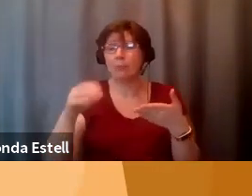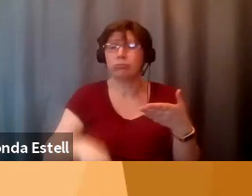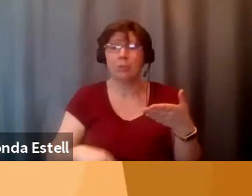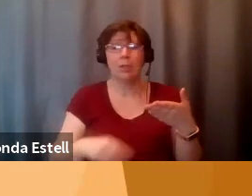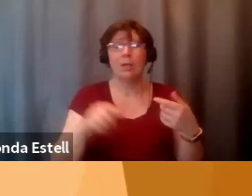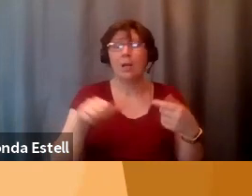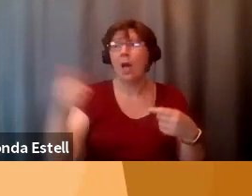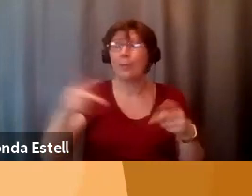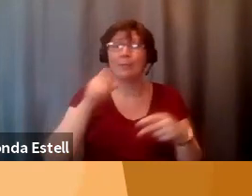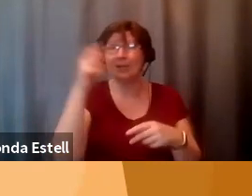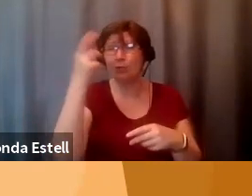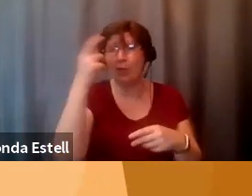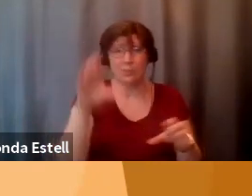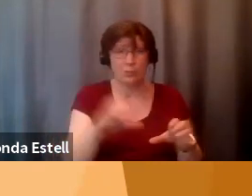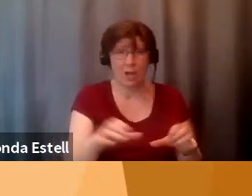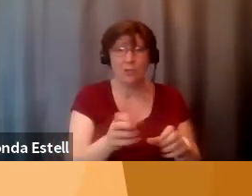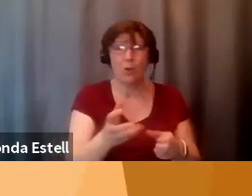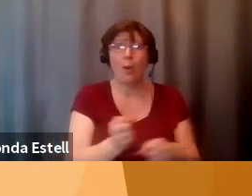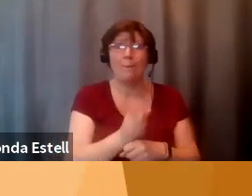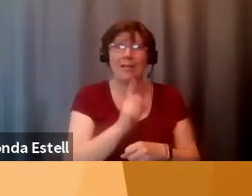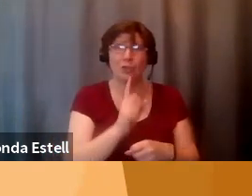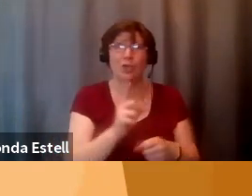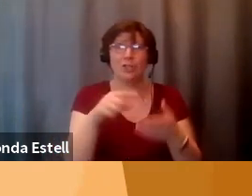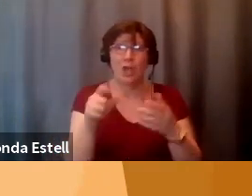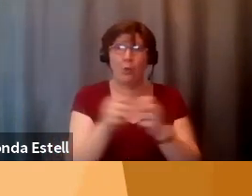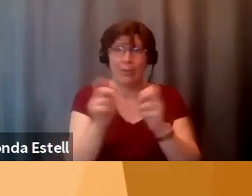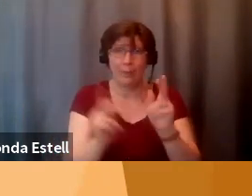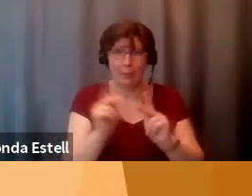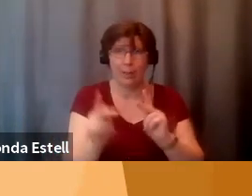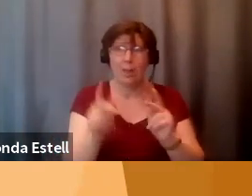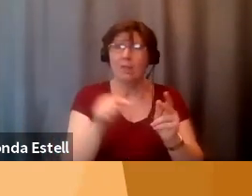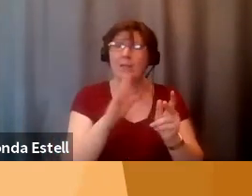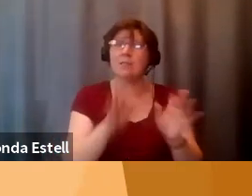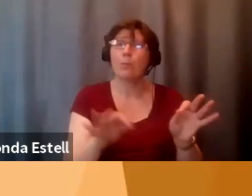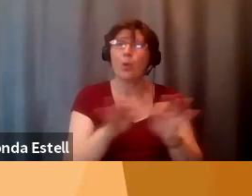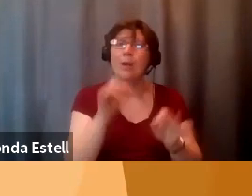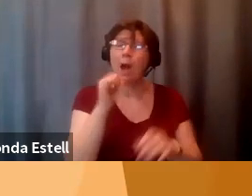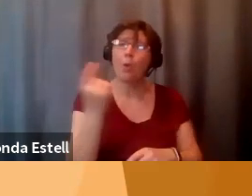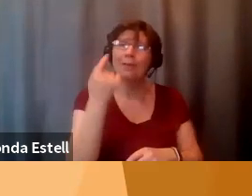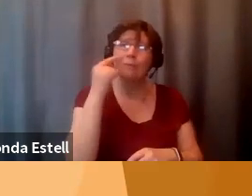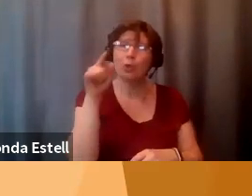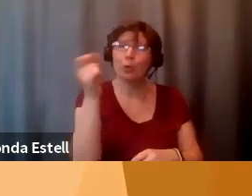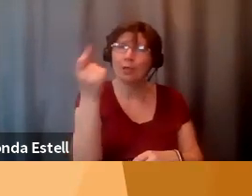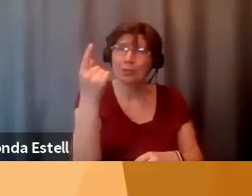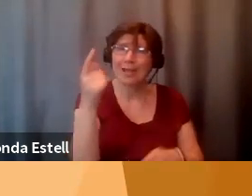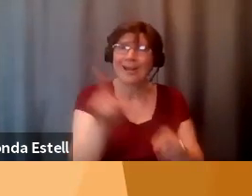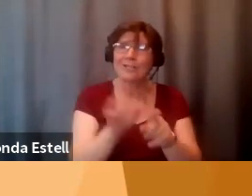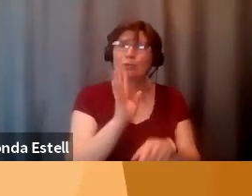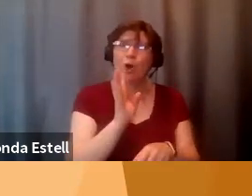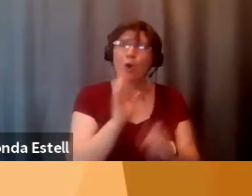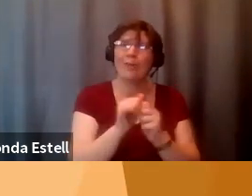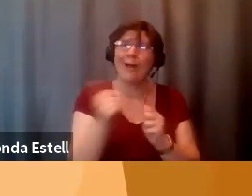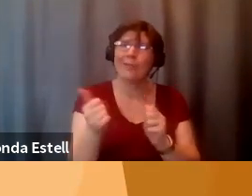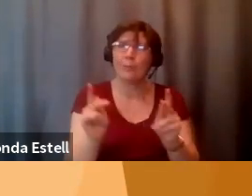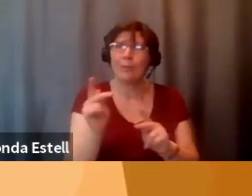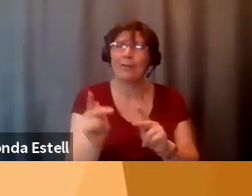doesn't realize that it was done. So I definitely would check in with people. But this is important not only for you to understand, but also as you talk to other people, that the census